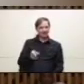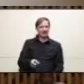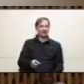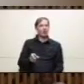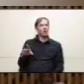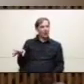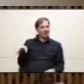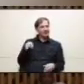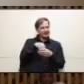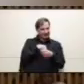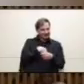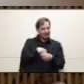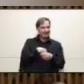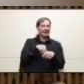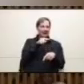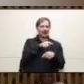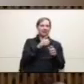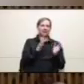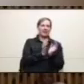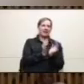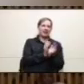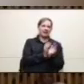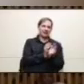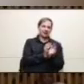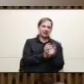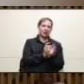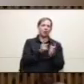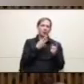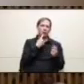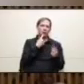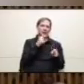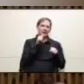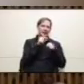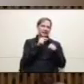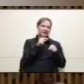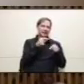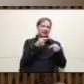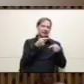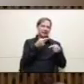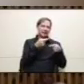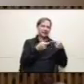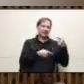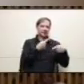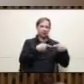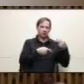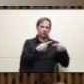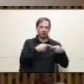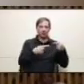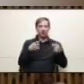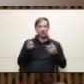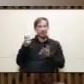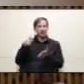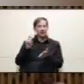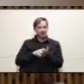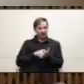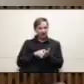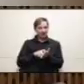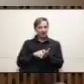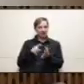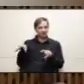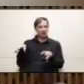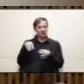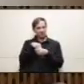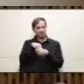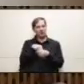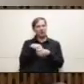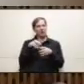part of the council sitting. And we do have also the proof that she even signed and also agreed that she was part of